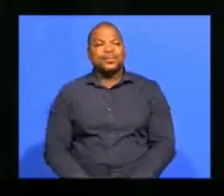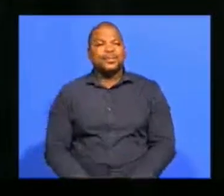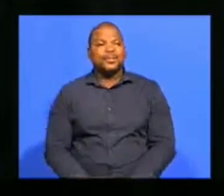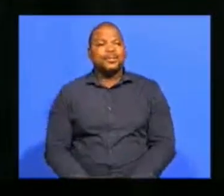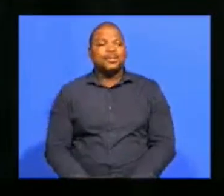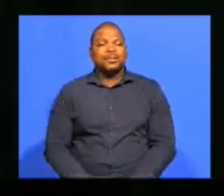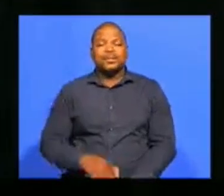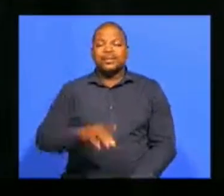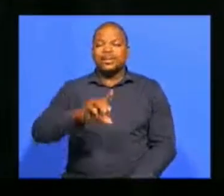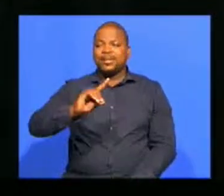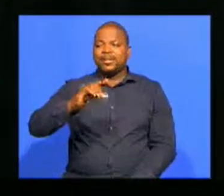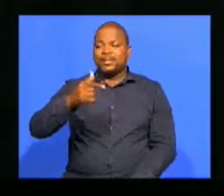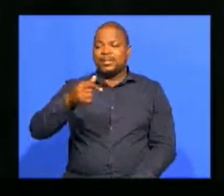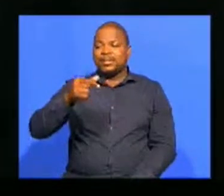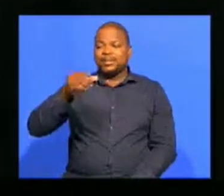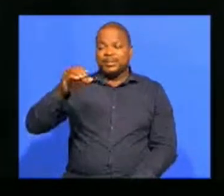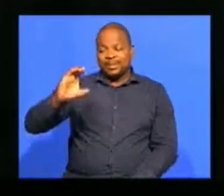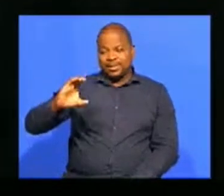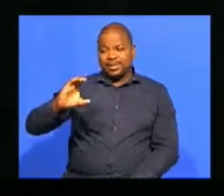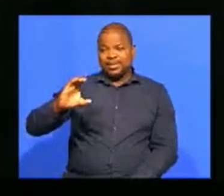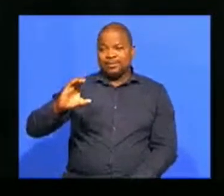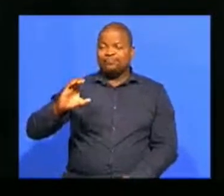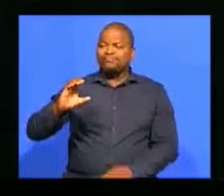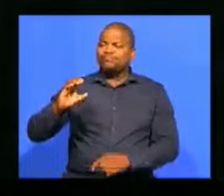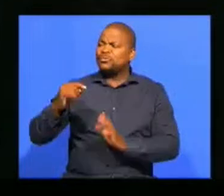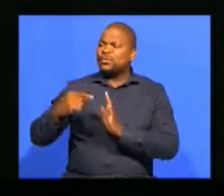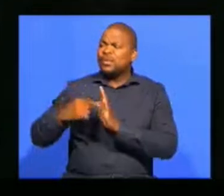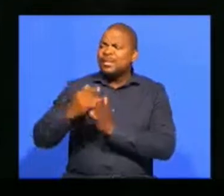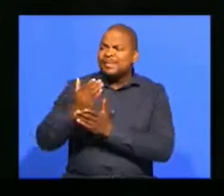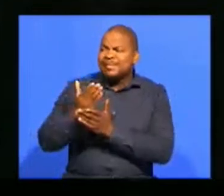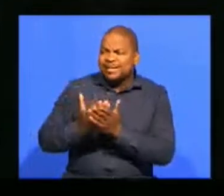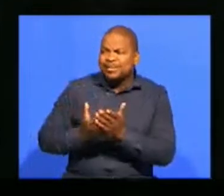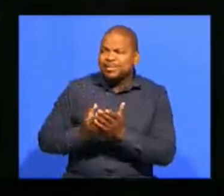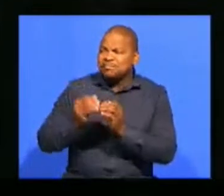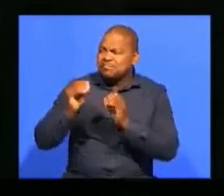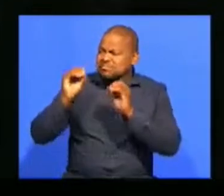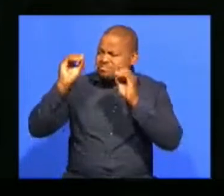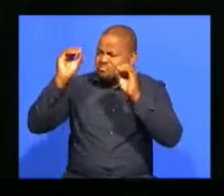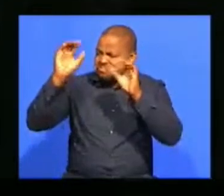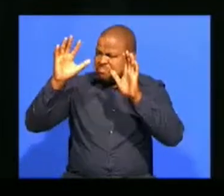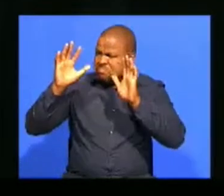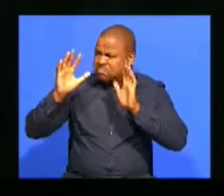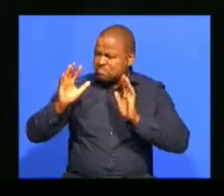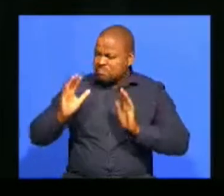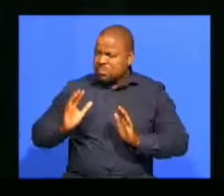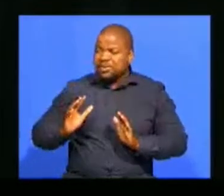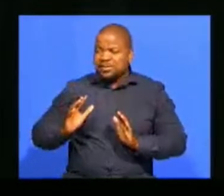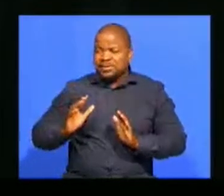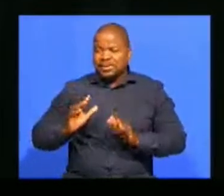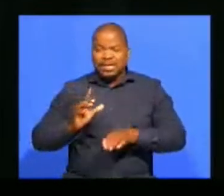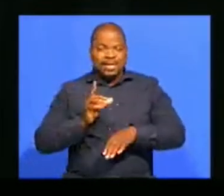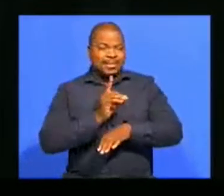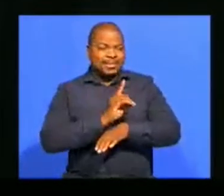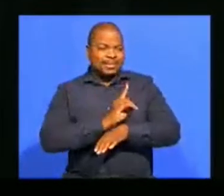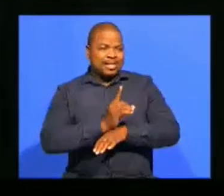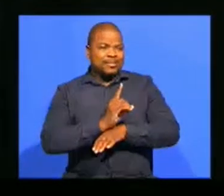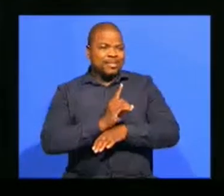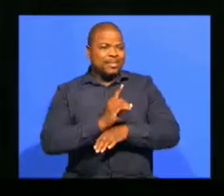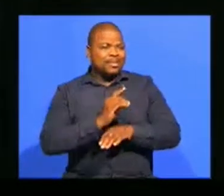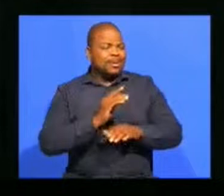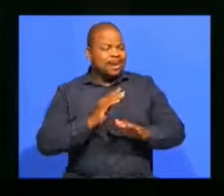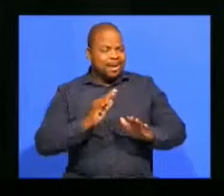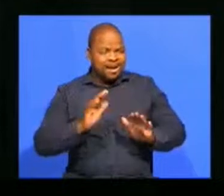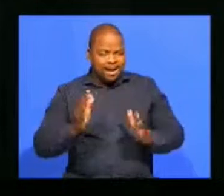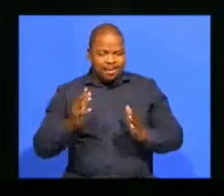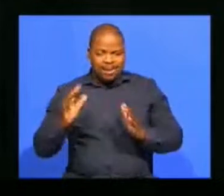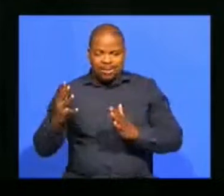Diamond Trading Center, and expose them to some of our magnificent diamonds and how